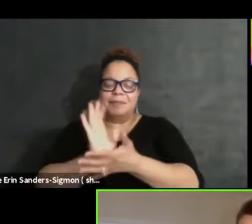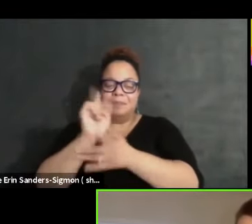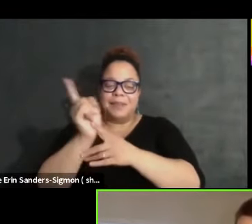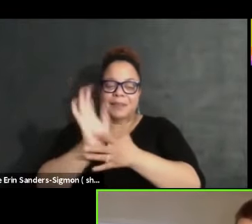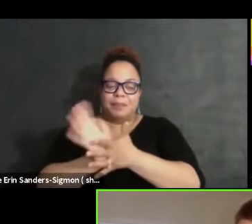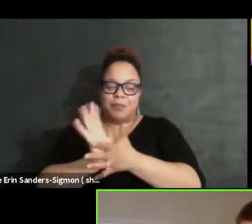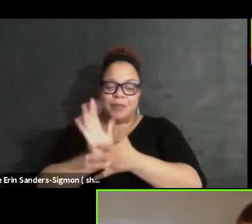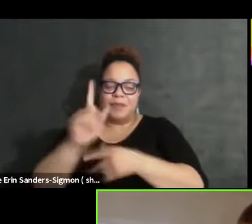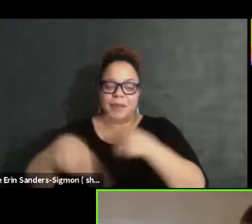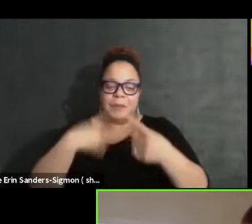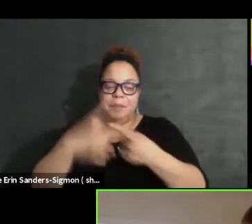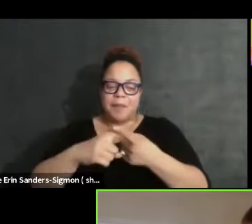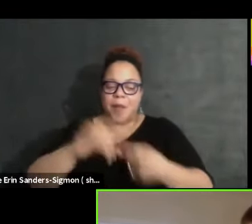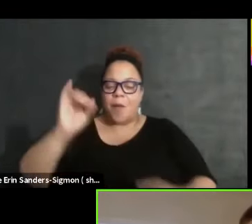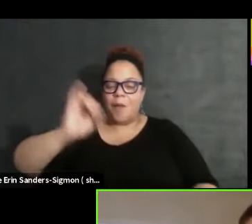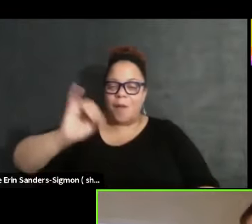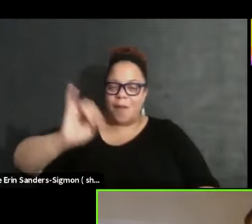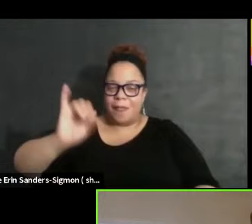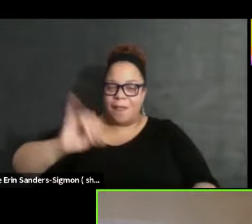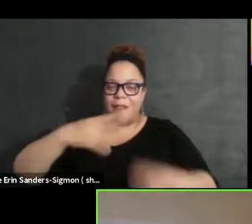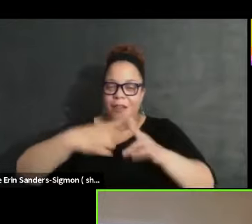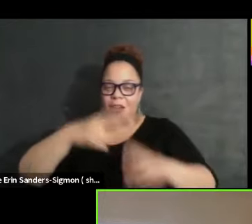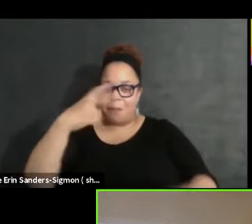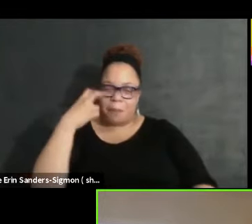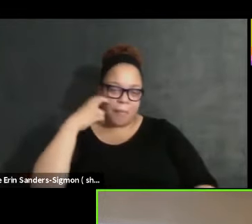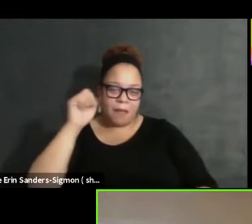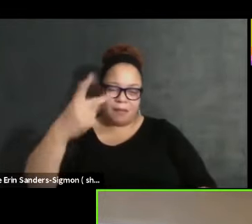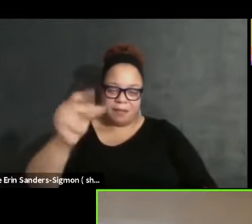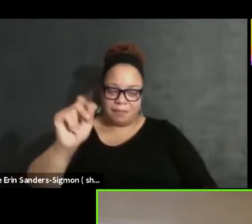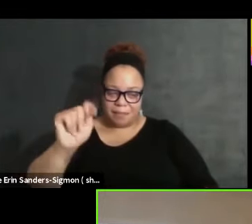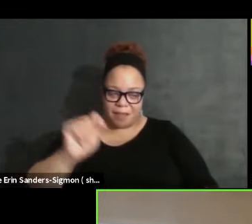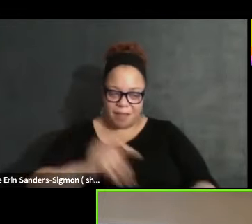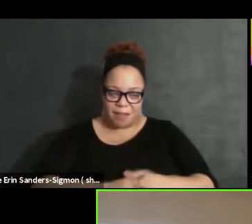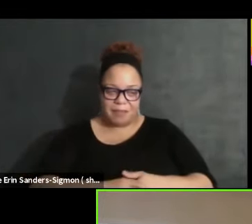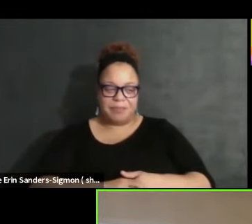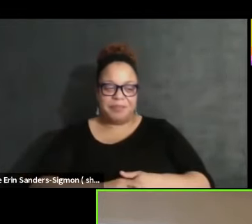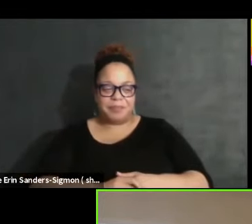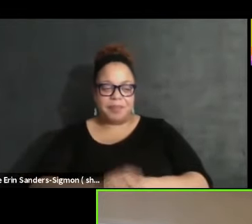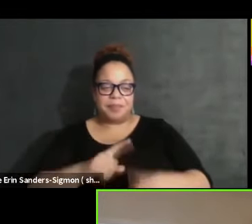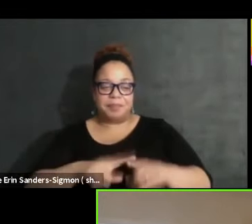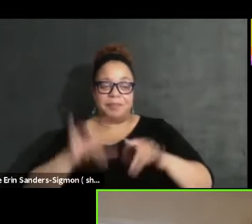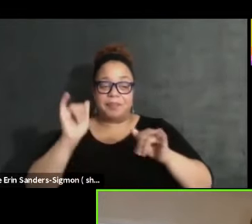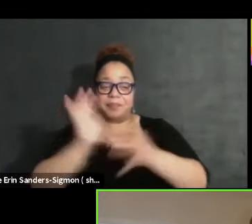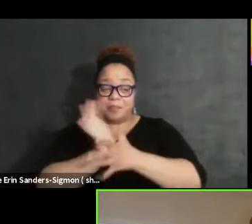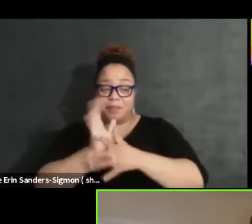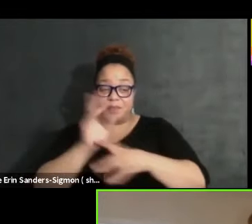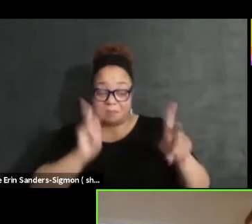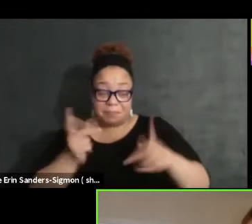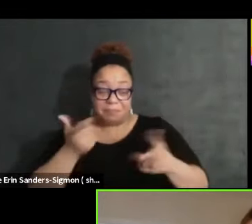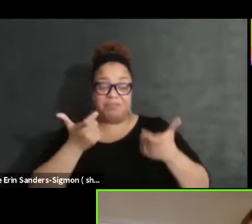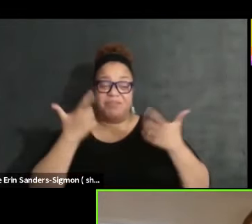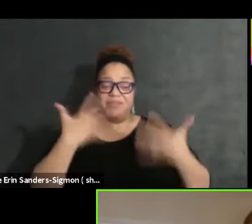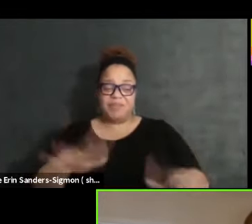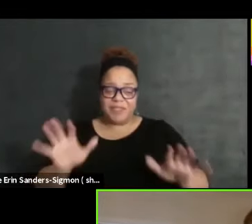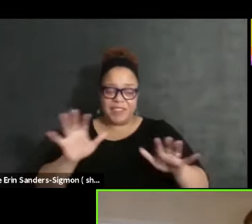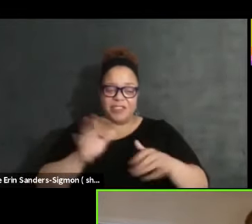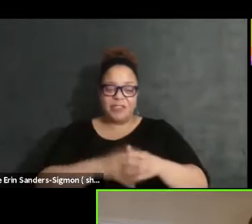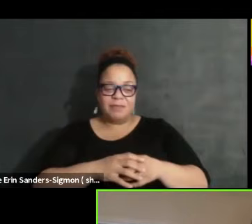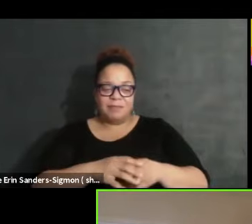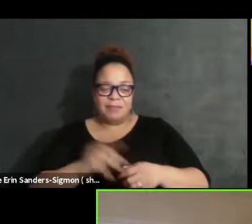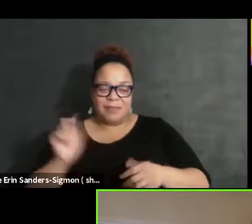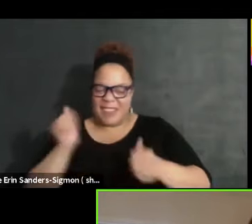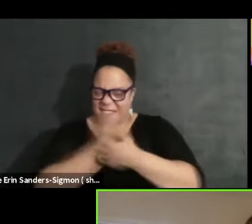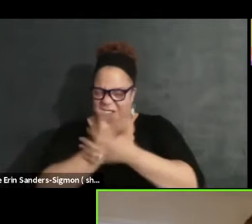a film. And so for the folks who've seen it, that's all sort of stemming from this muscle that you're working right now about finding a